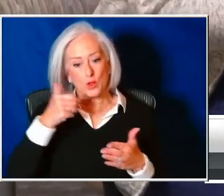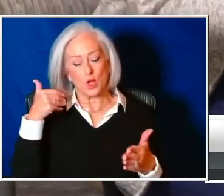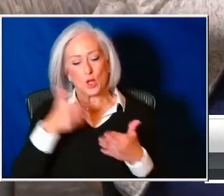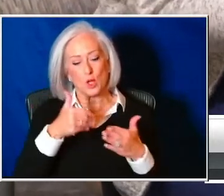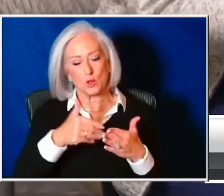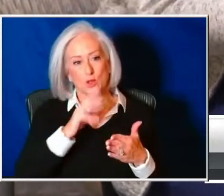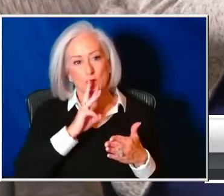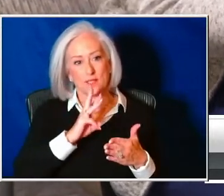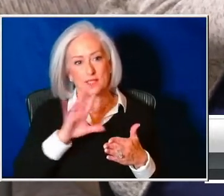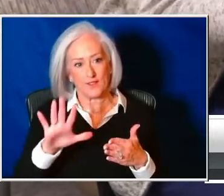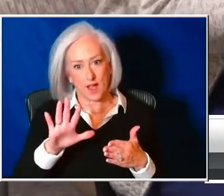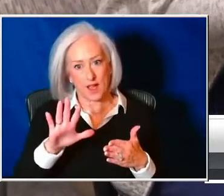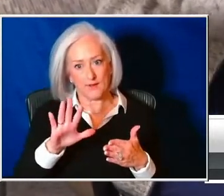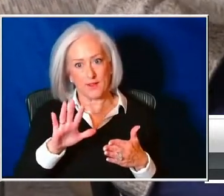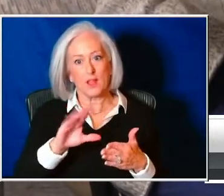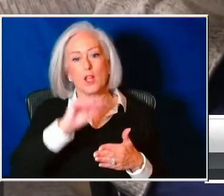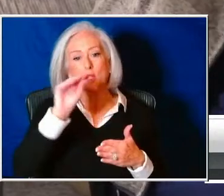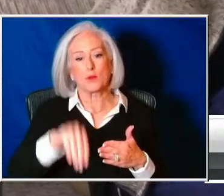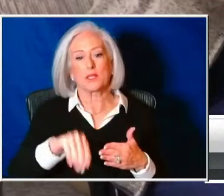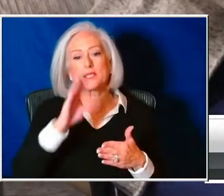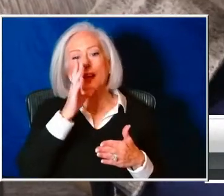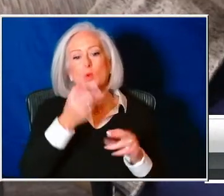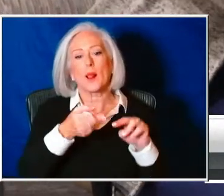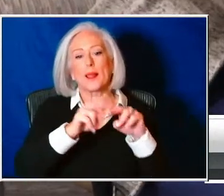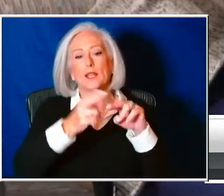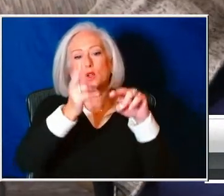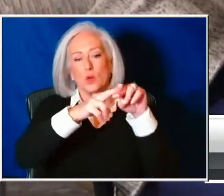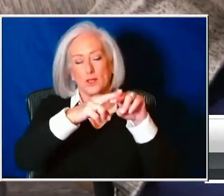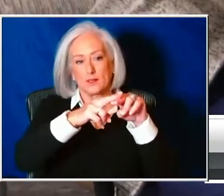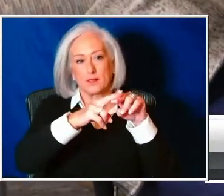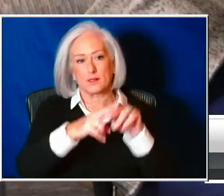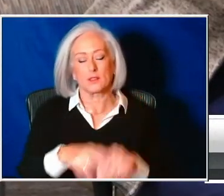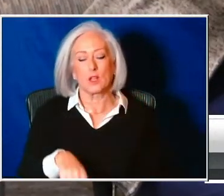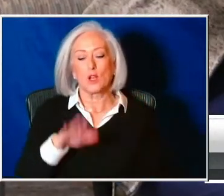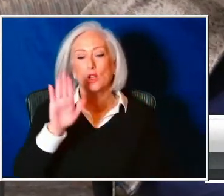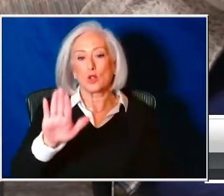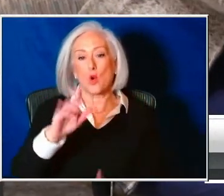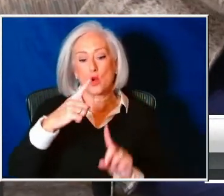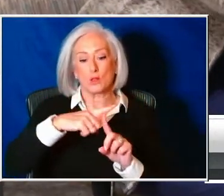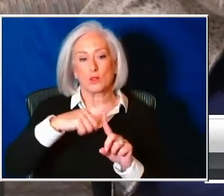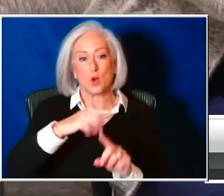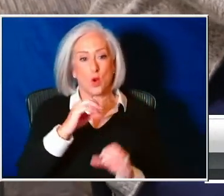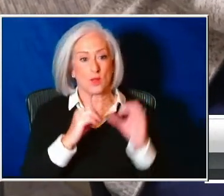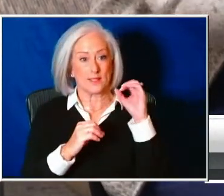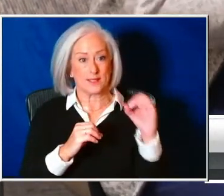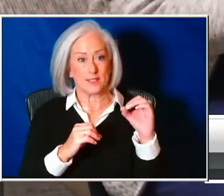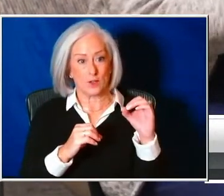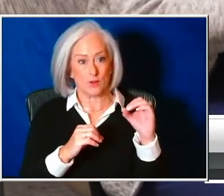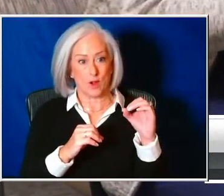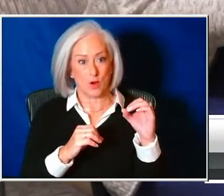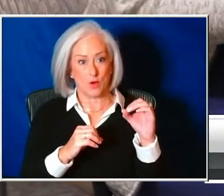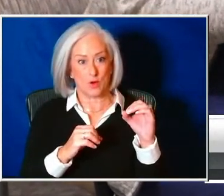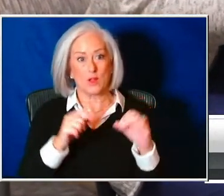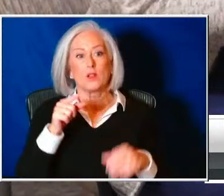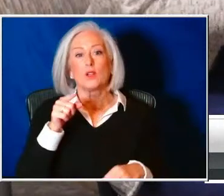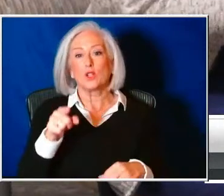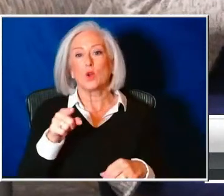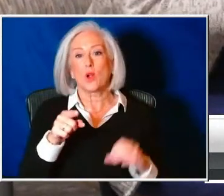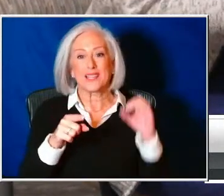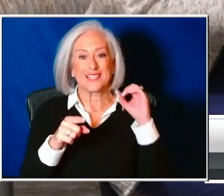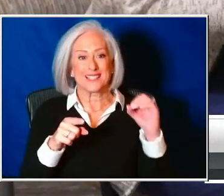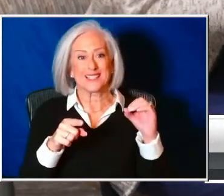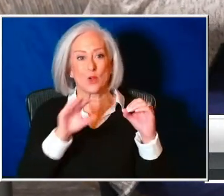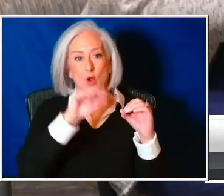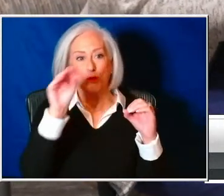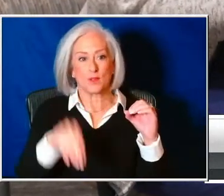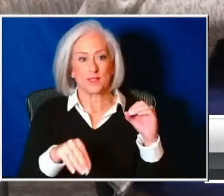to keep increasing. So your score of 0 is putting you in that 0th percentile, which is the best percentile,